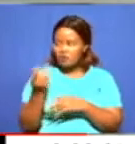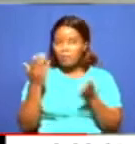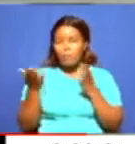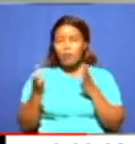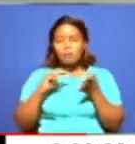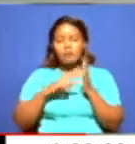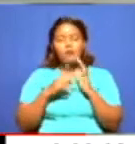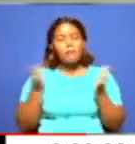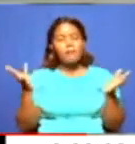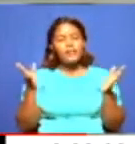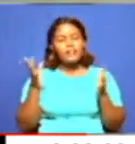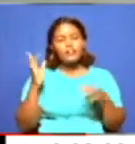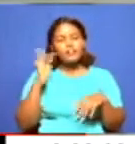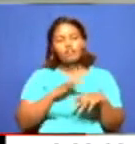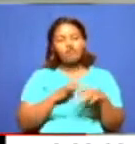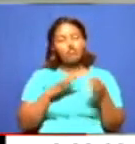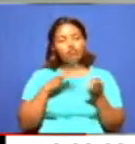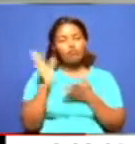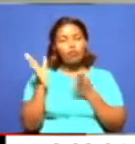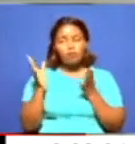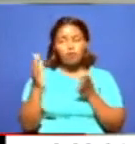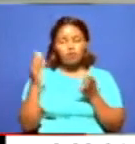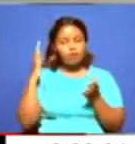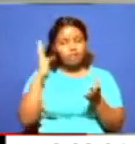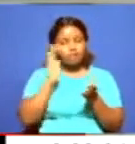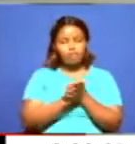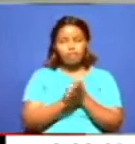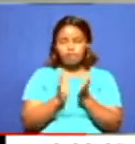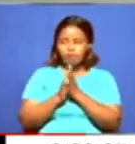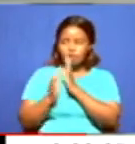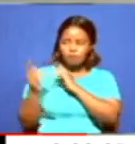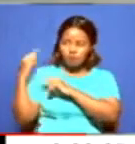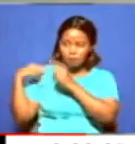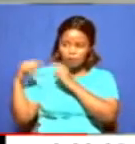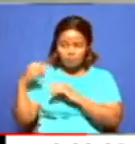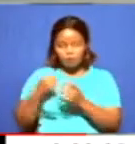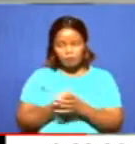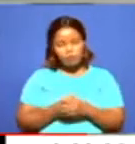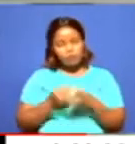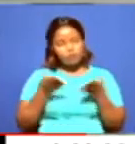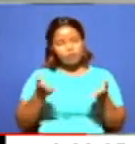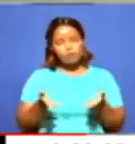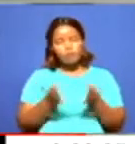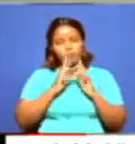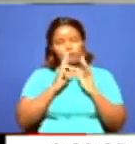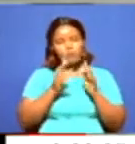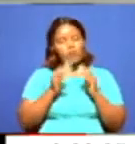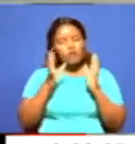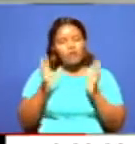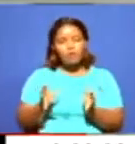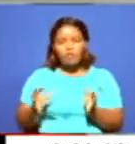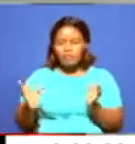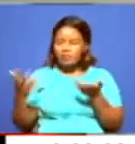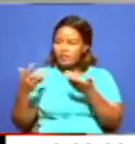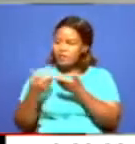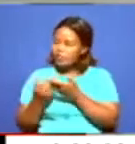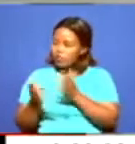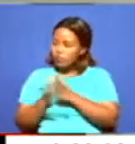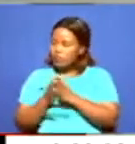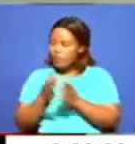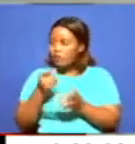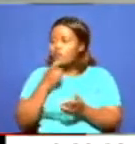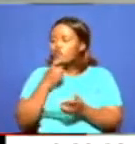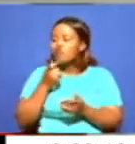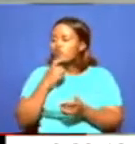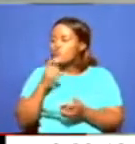and beliefs across communities. Now, on this episode of My Culture, Wycliffe Oketch engages a Luo elder from the lakeside city